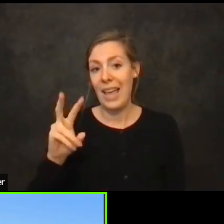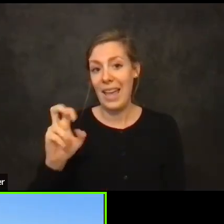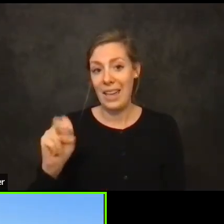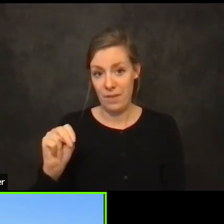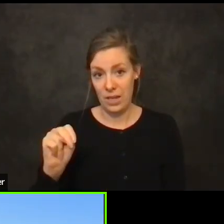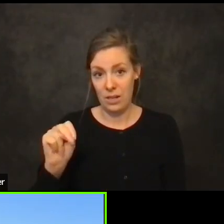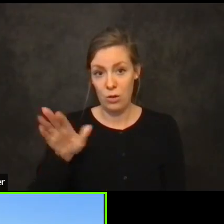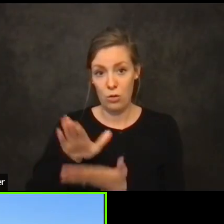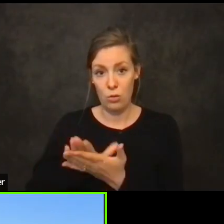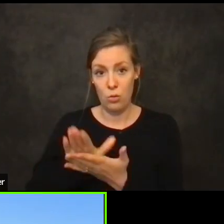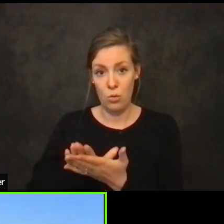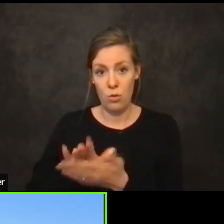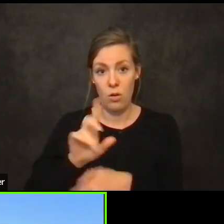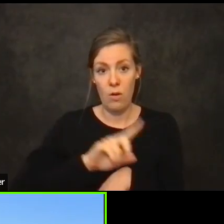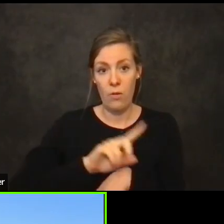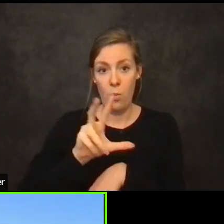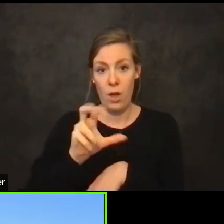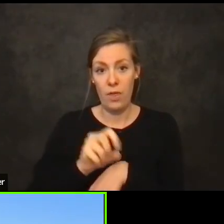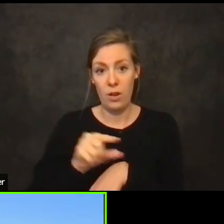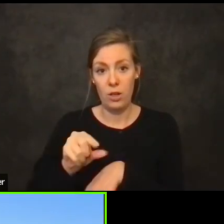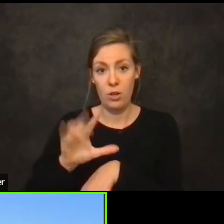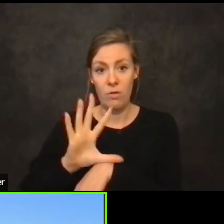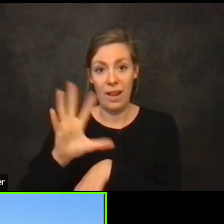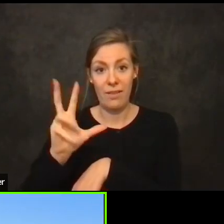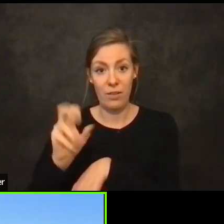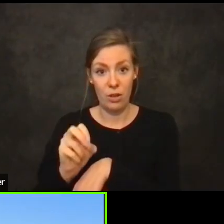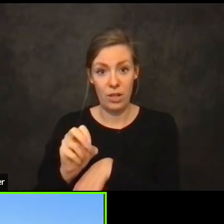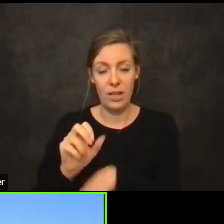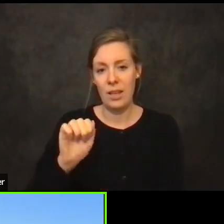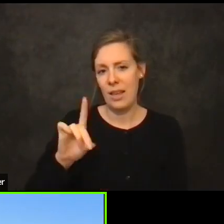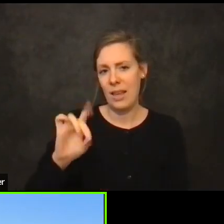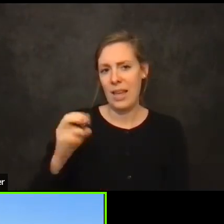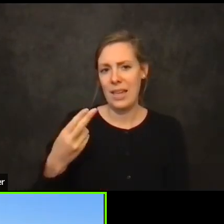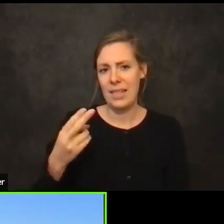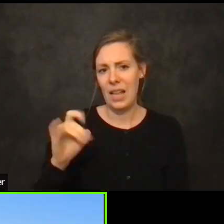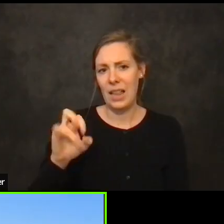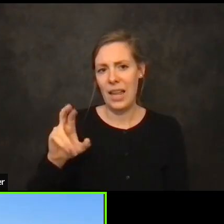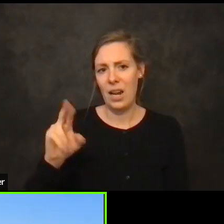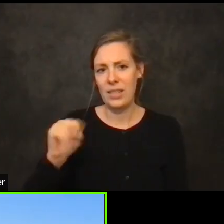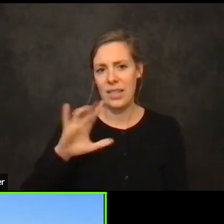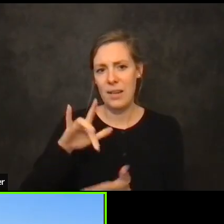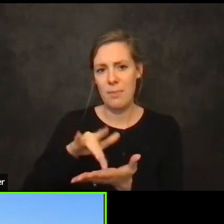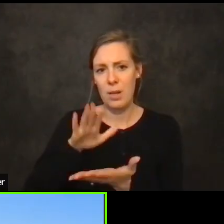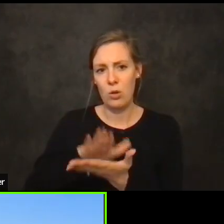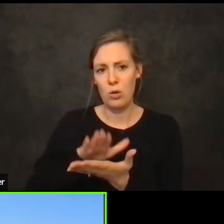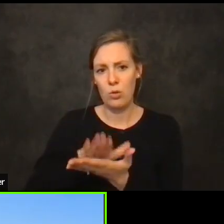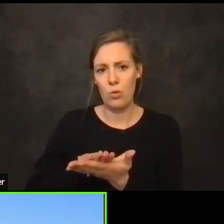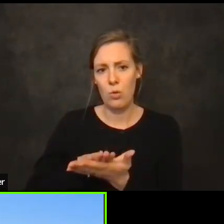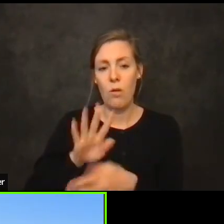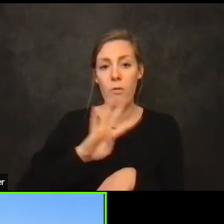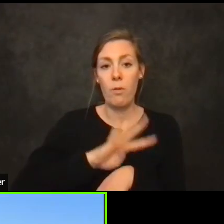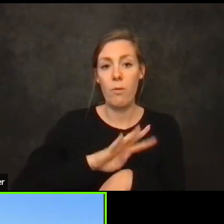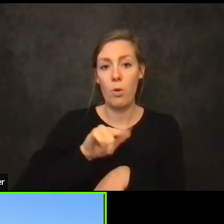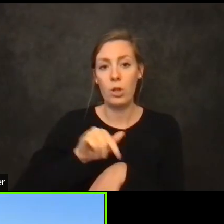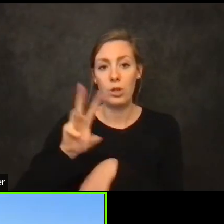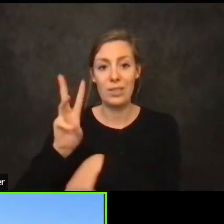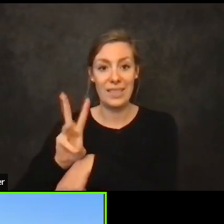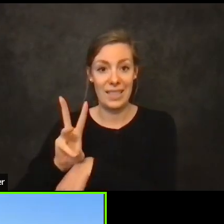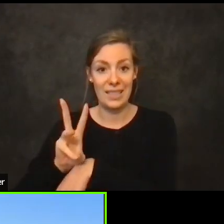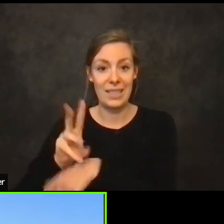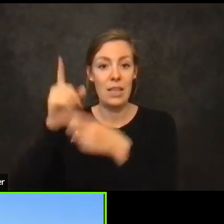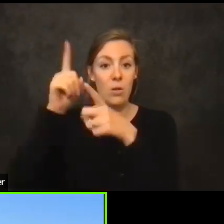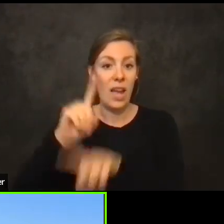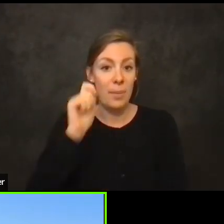Sebastopol from 1:30 to 5:30, and Adele Harrison Middle School in Sonoma from 4 to 6. These will all take